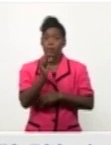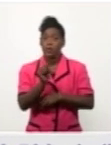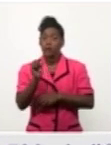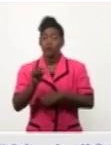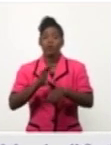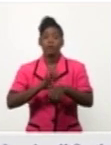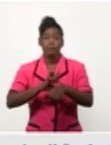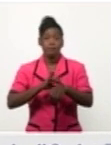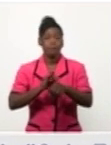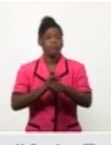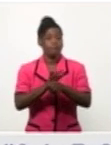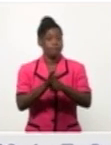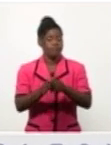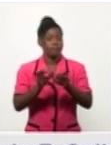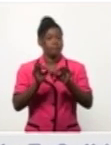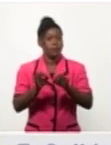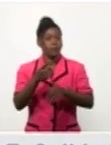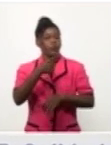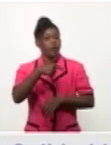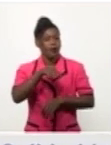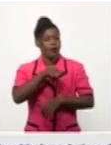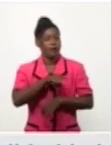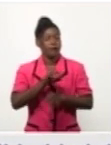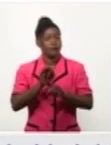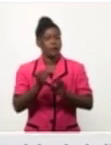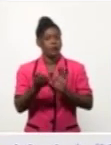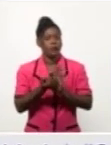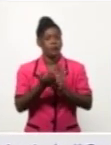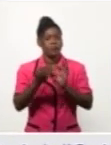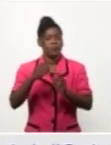totaling the 11 cases.